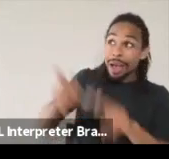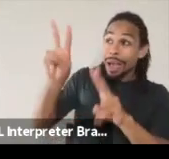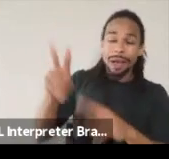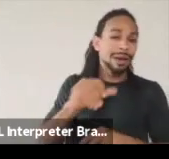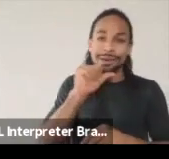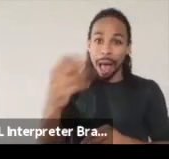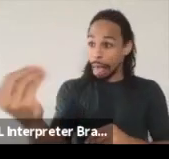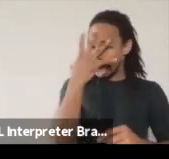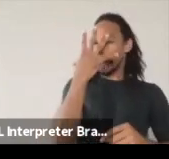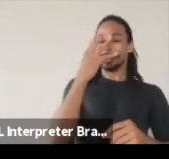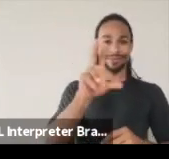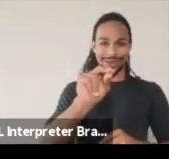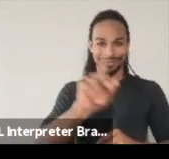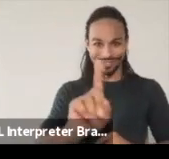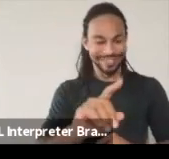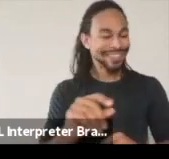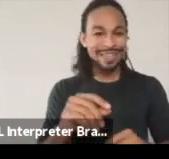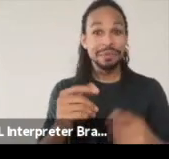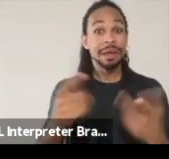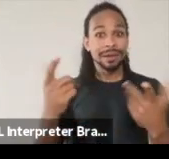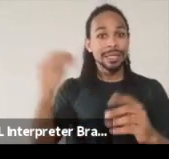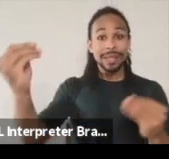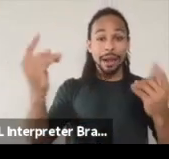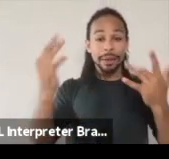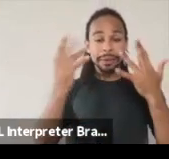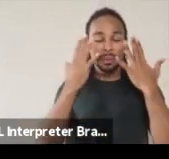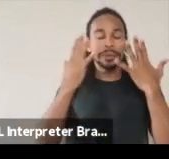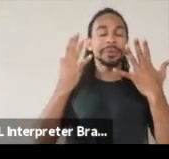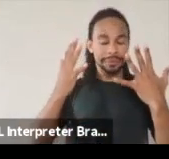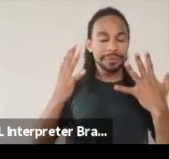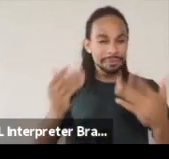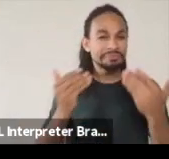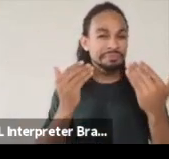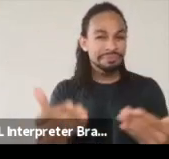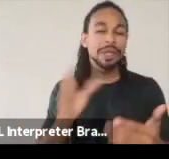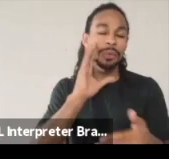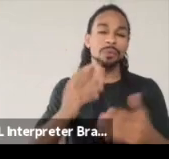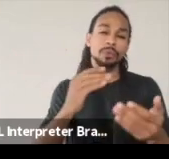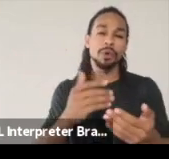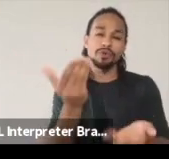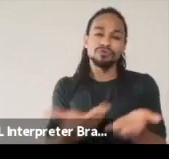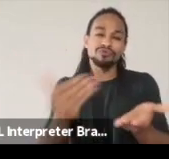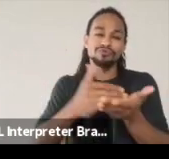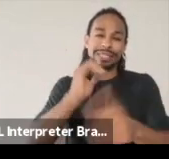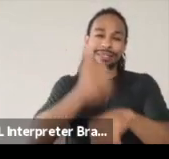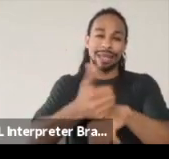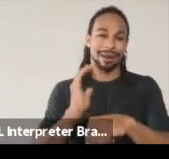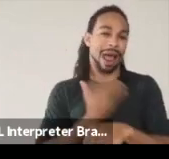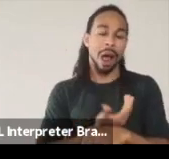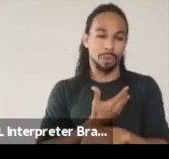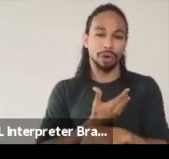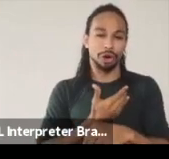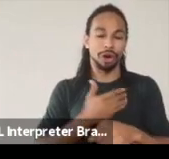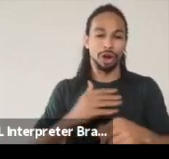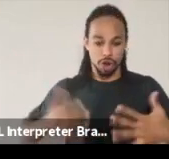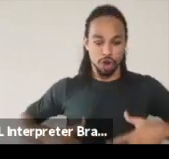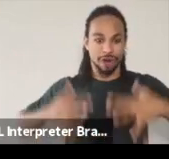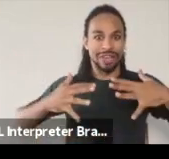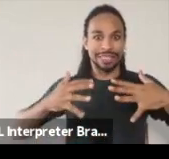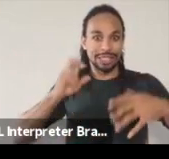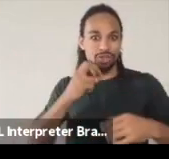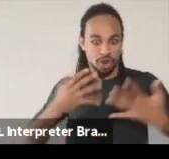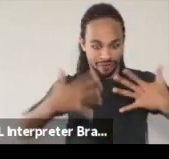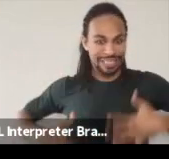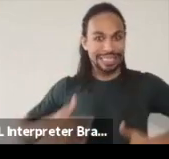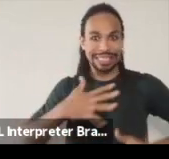let the sunlight hit your eyes, because that helps reset our nervous system too. Zoom is a lot, and it's not really how we're meant to